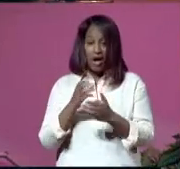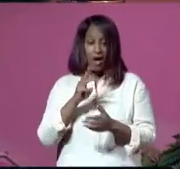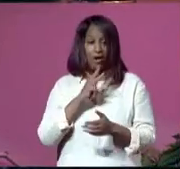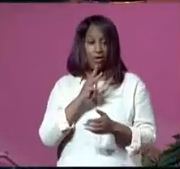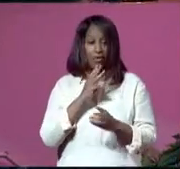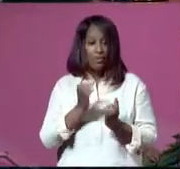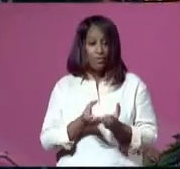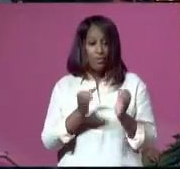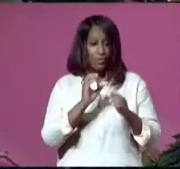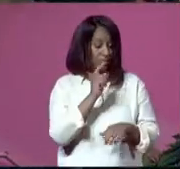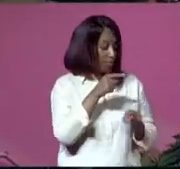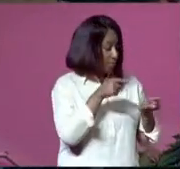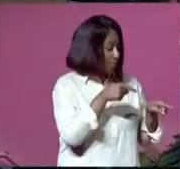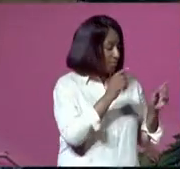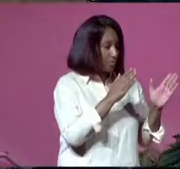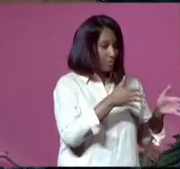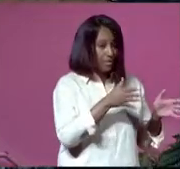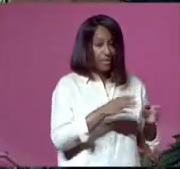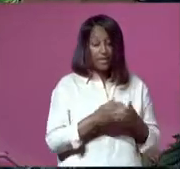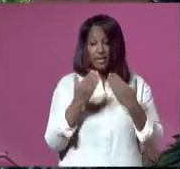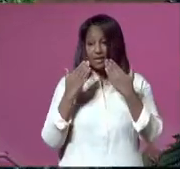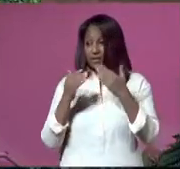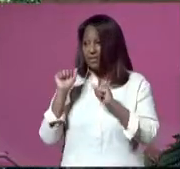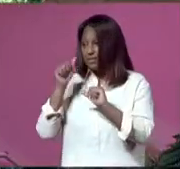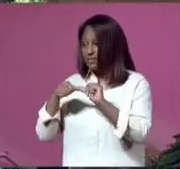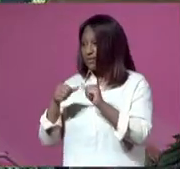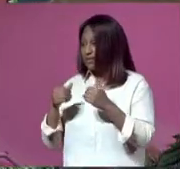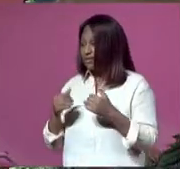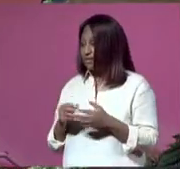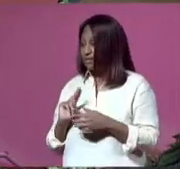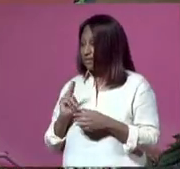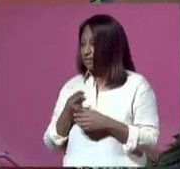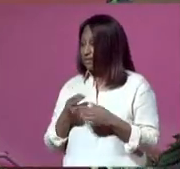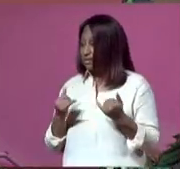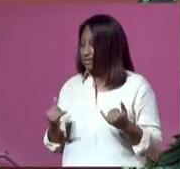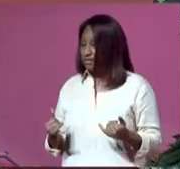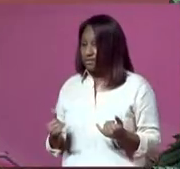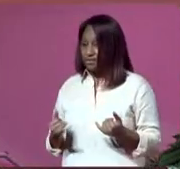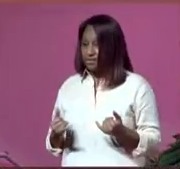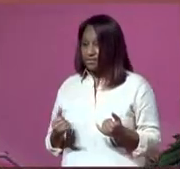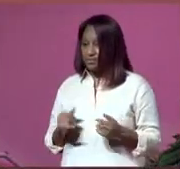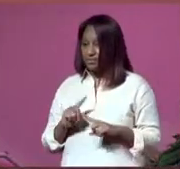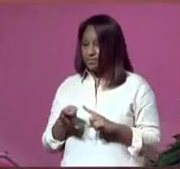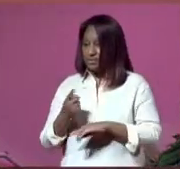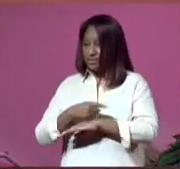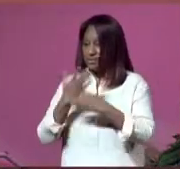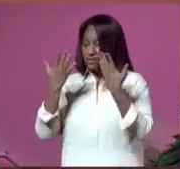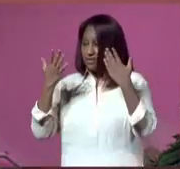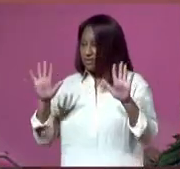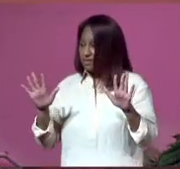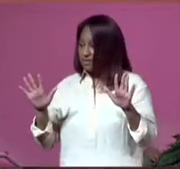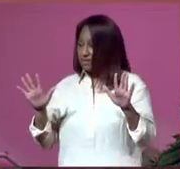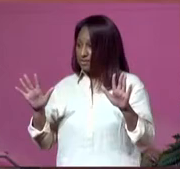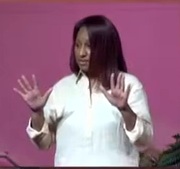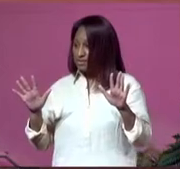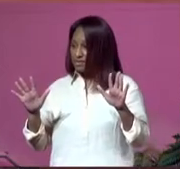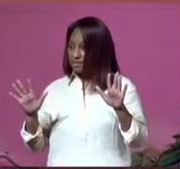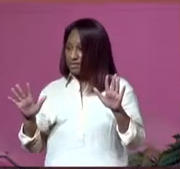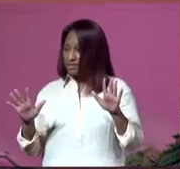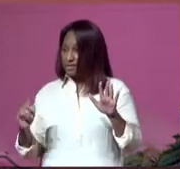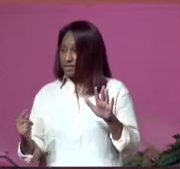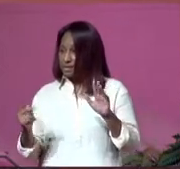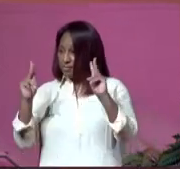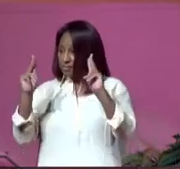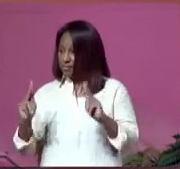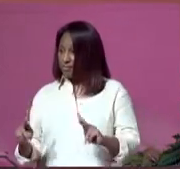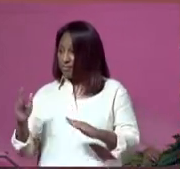God, thank you for reminding us today that at the end of the day, the only person that matters